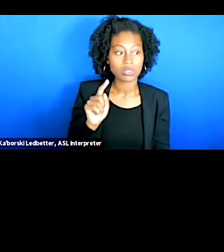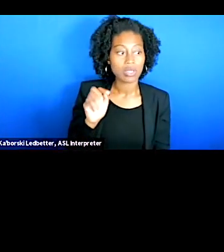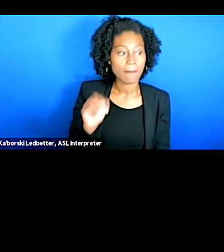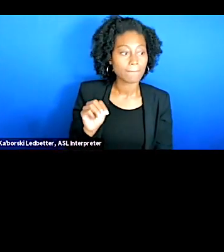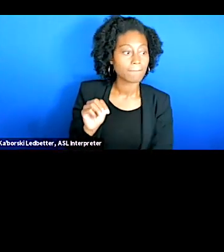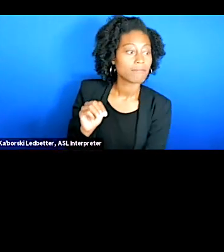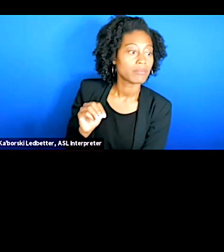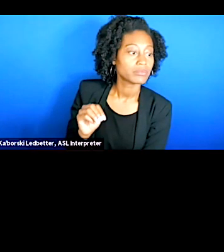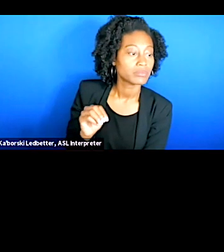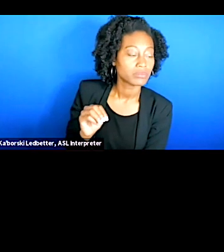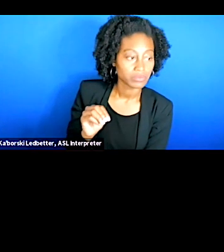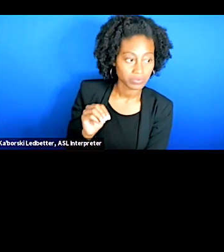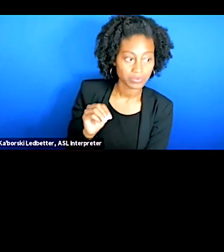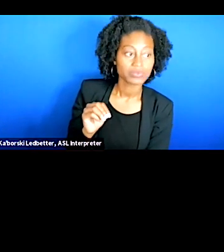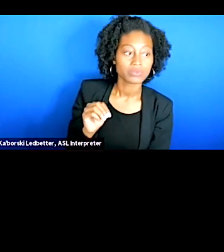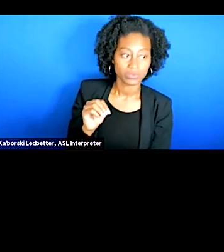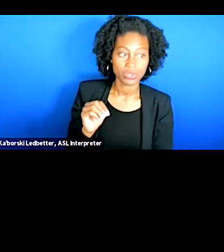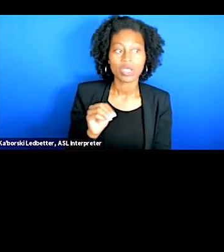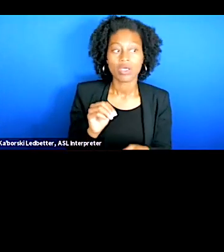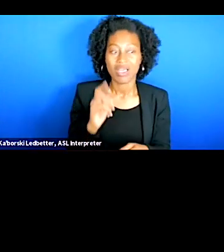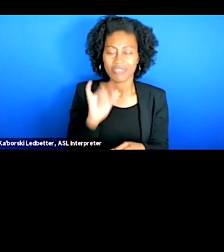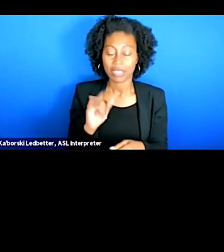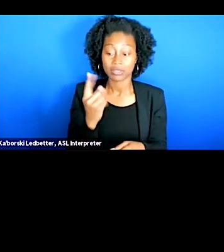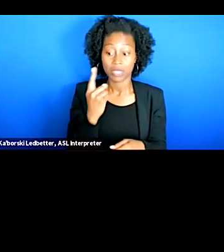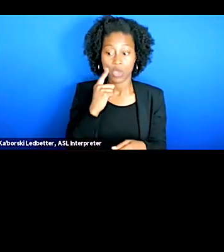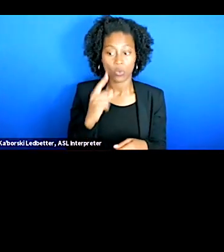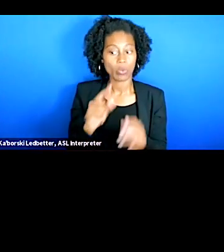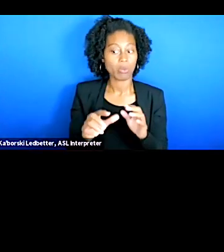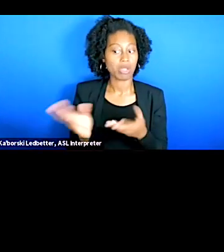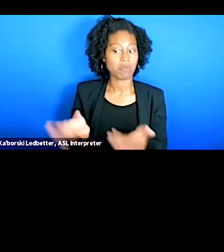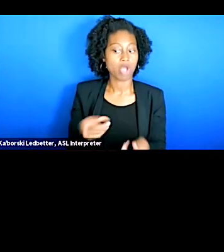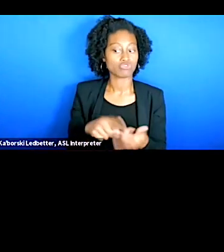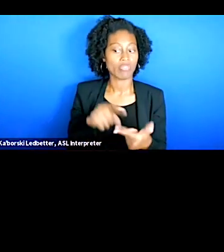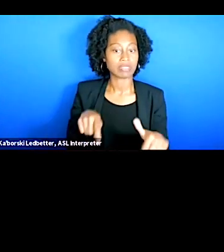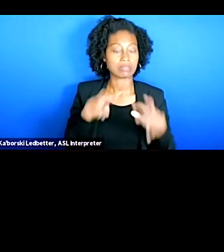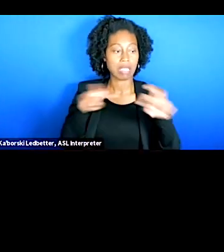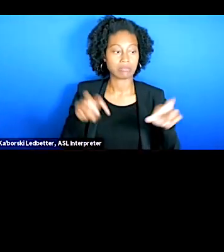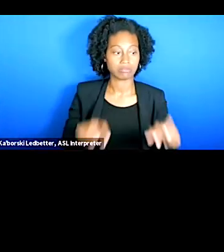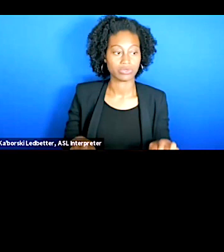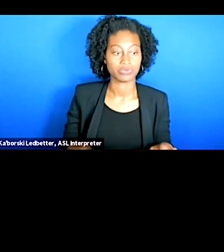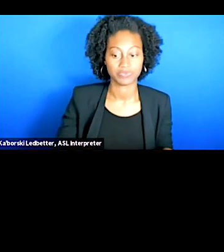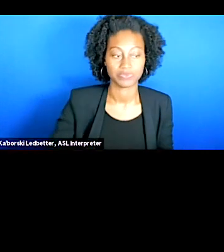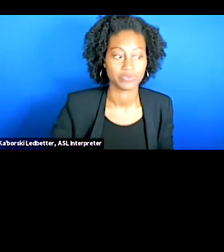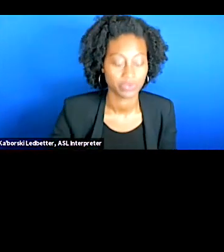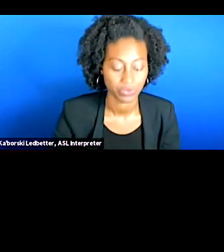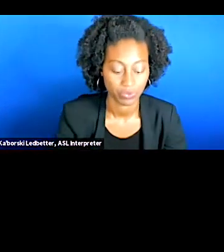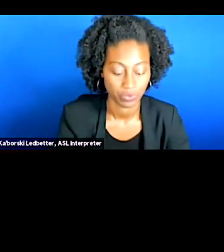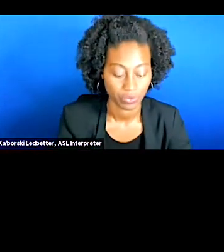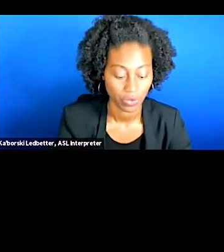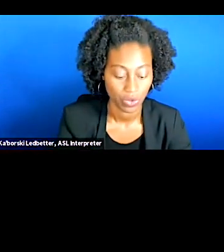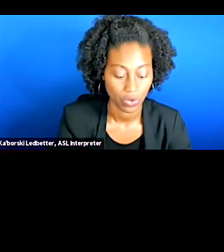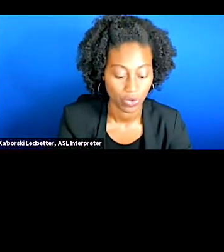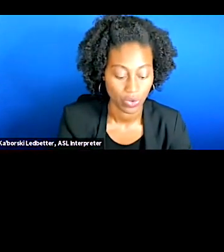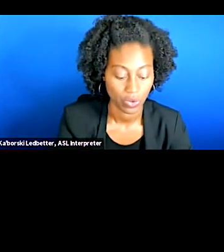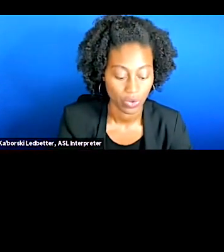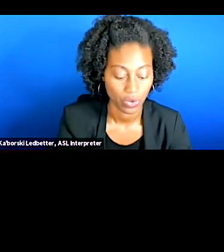a frame that we brought into the analysis. This step of developing analytic themes is one of the main ways